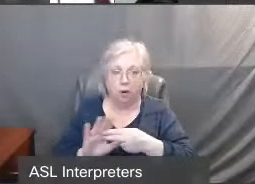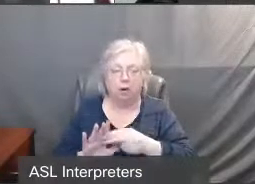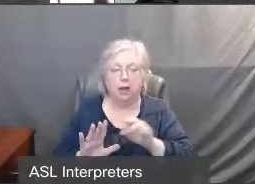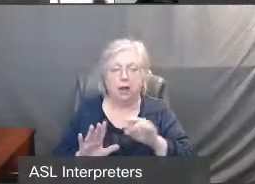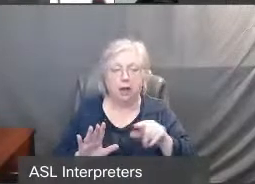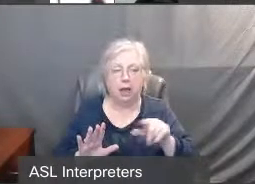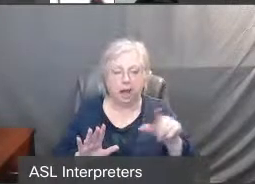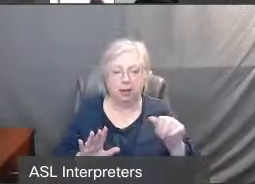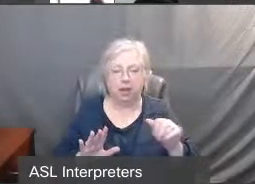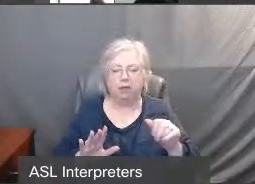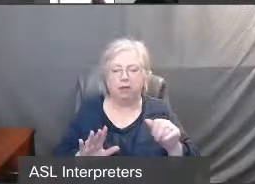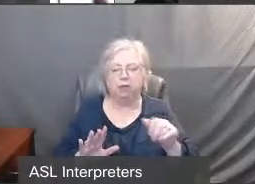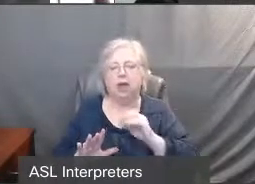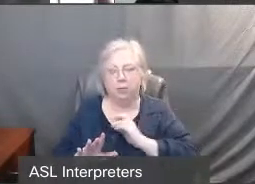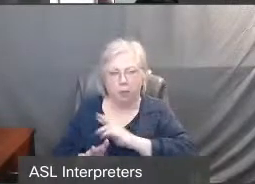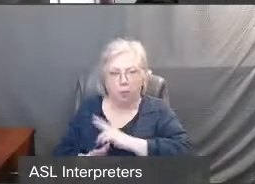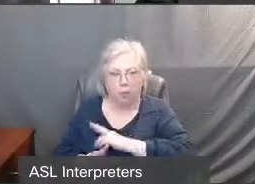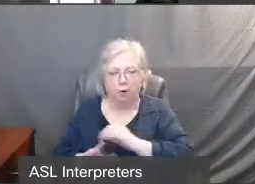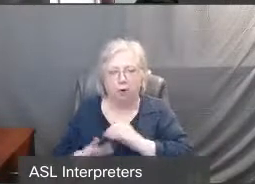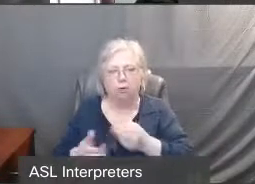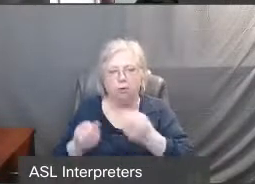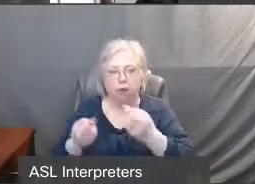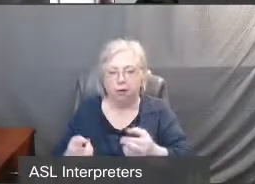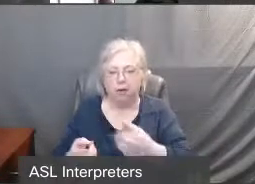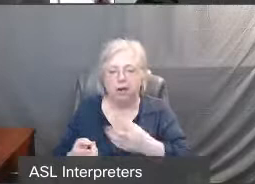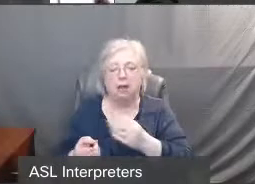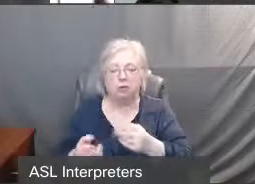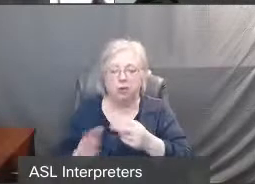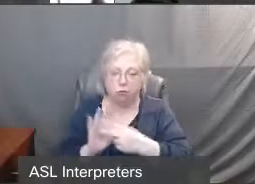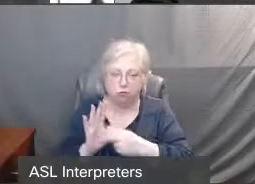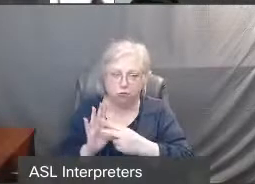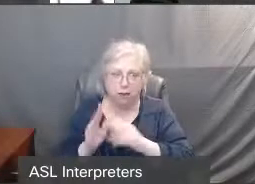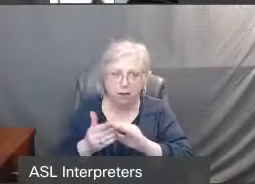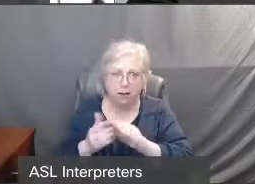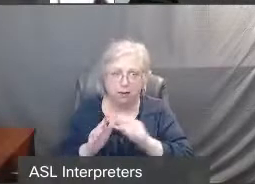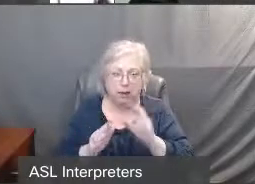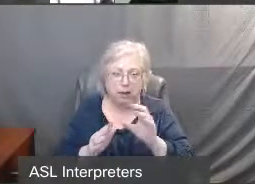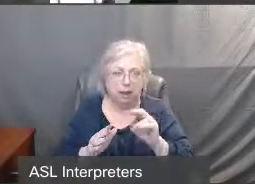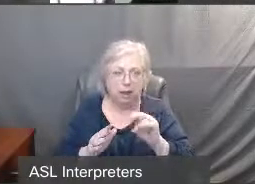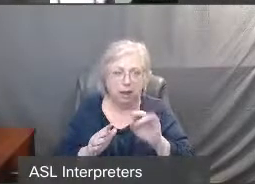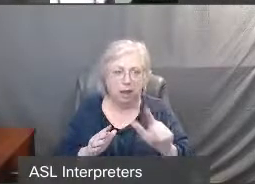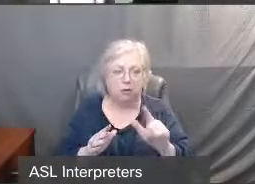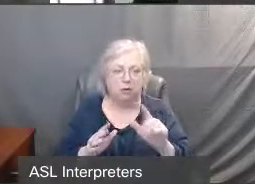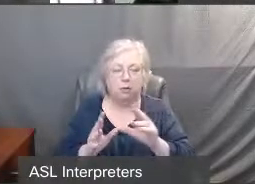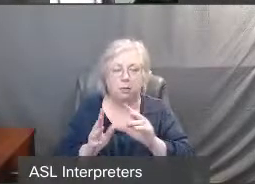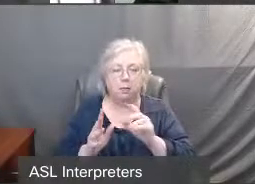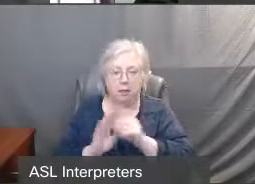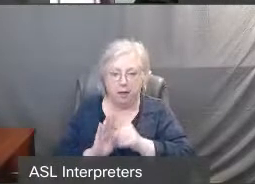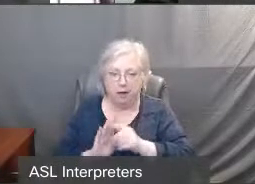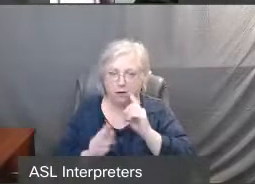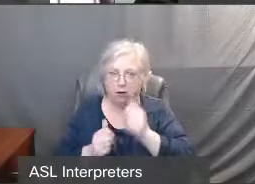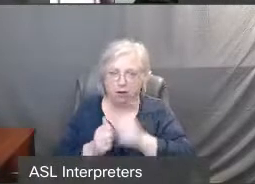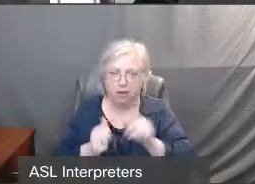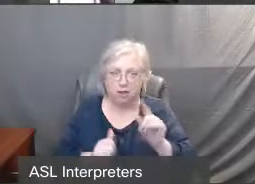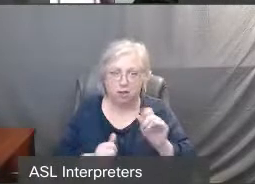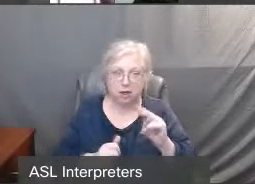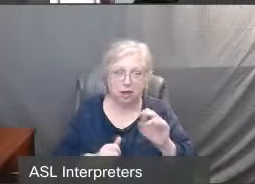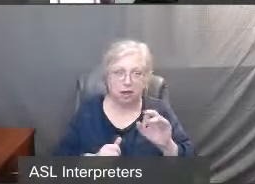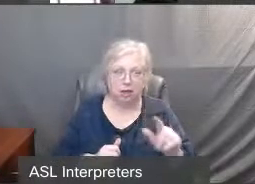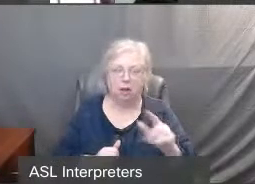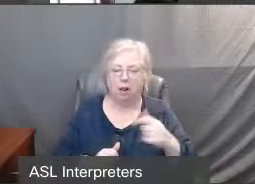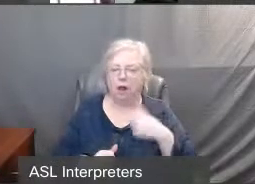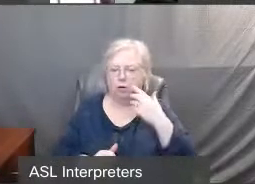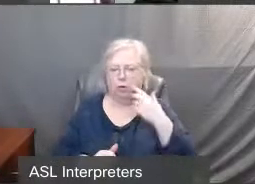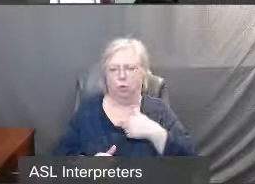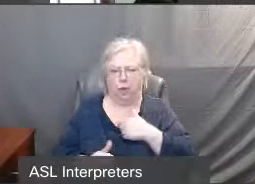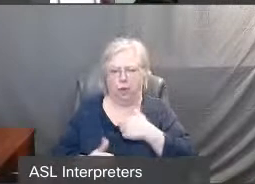staff and board recommendations, and read the city council minutes for each of these kennels. I knew we had a lot of work to do